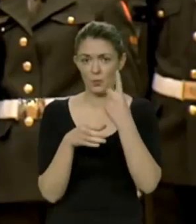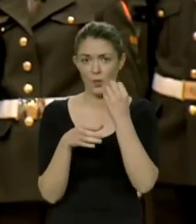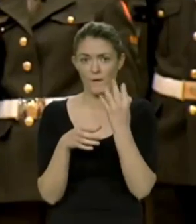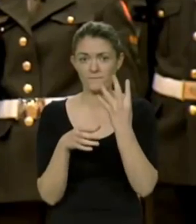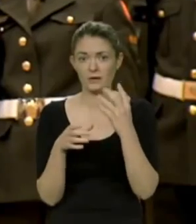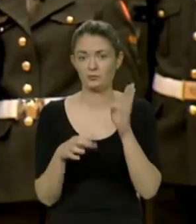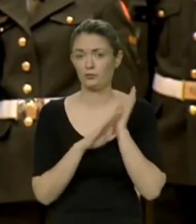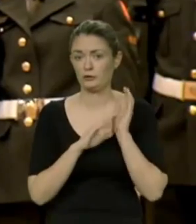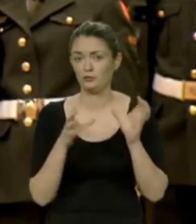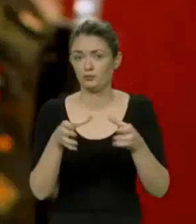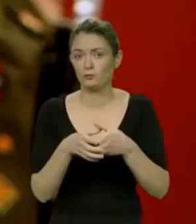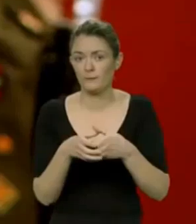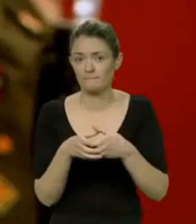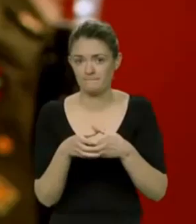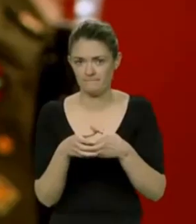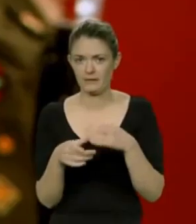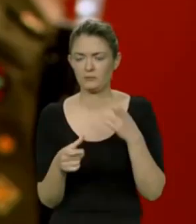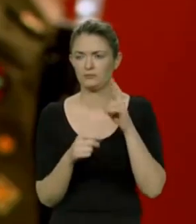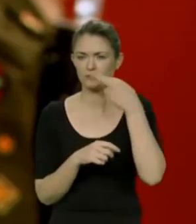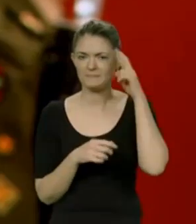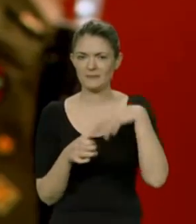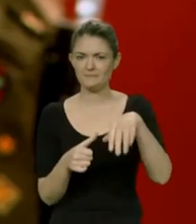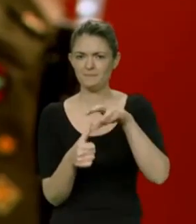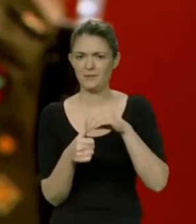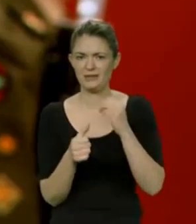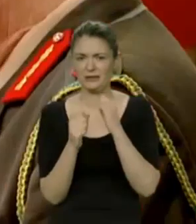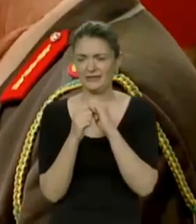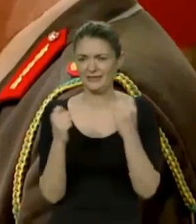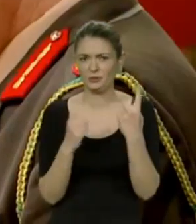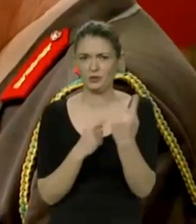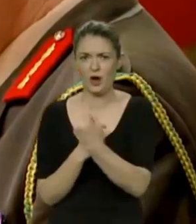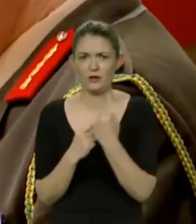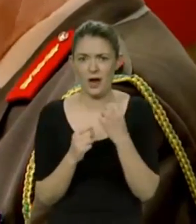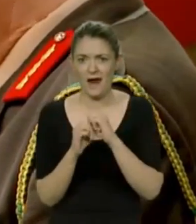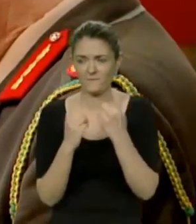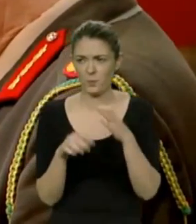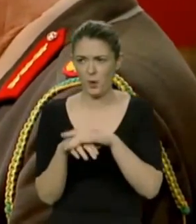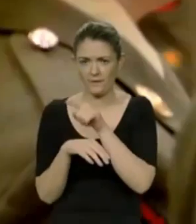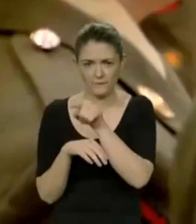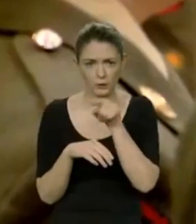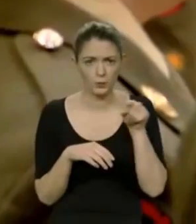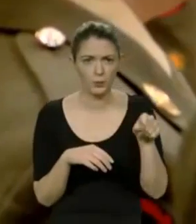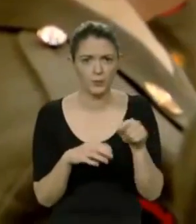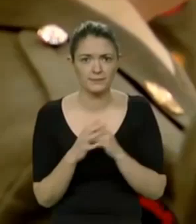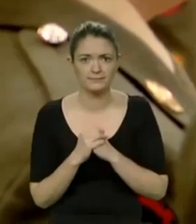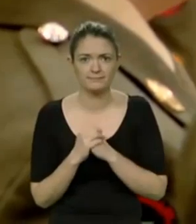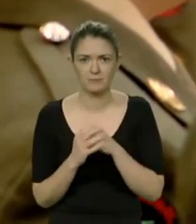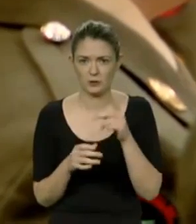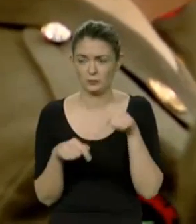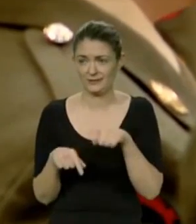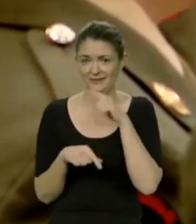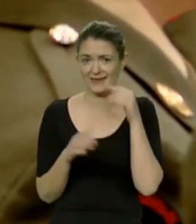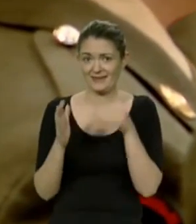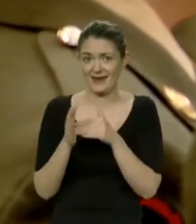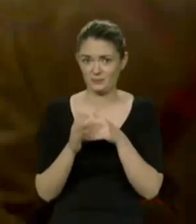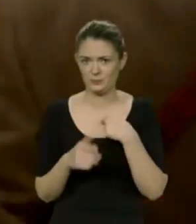104th Recruit Troop will always remain special to each and every one of you. Today, you can say yes, we did it,